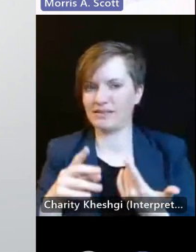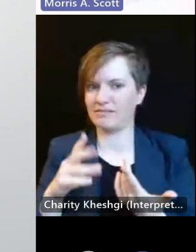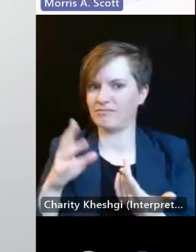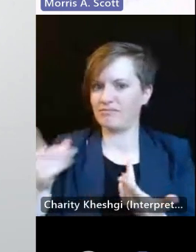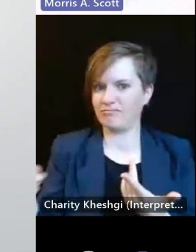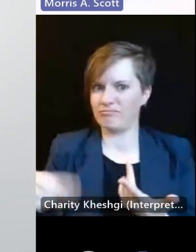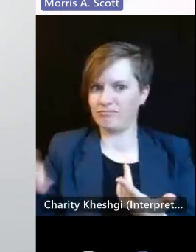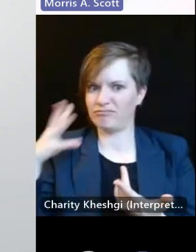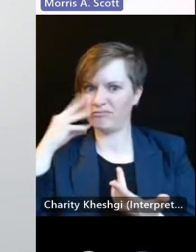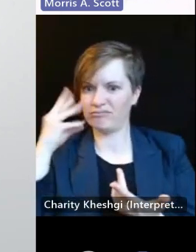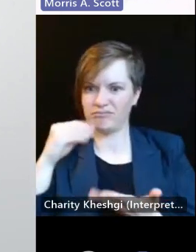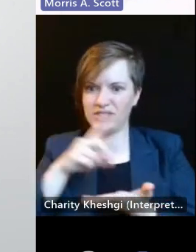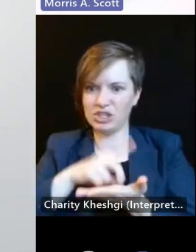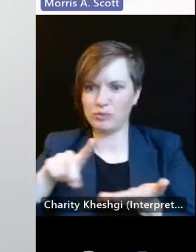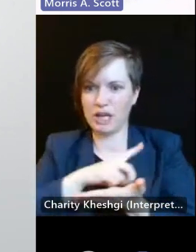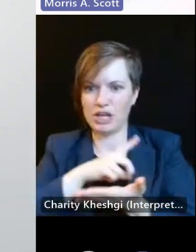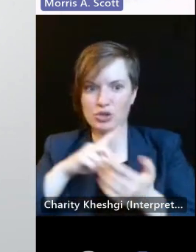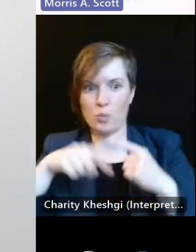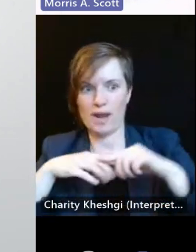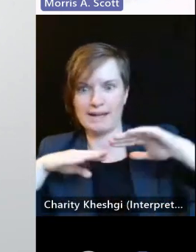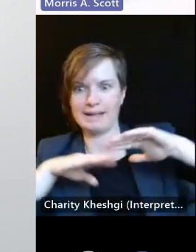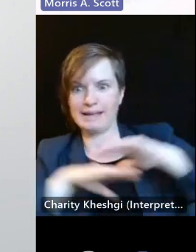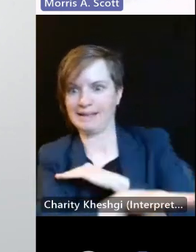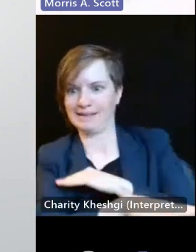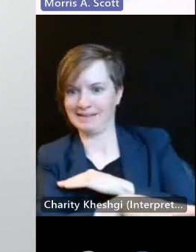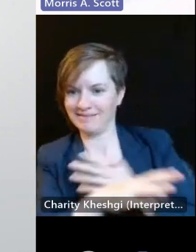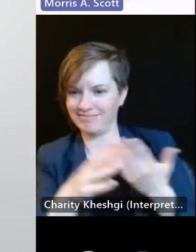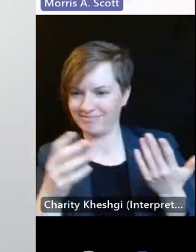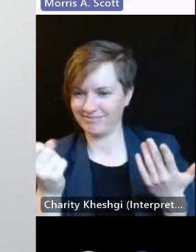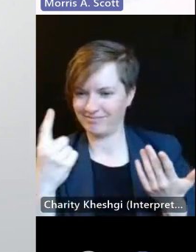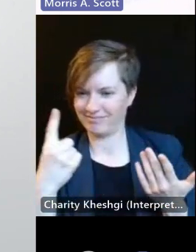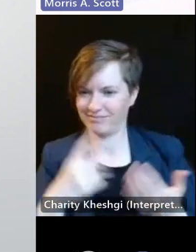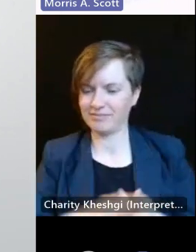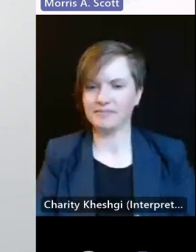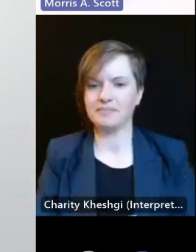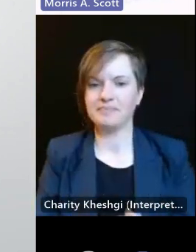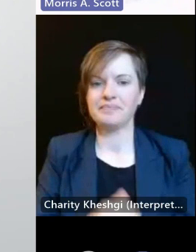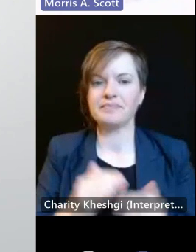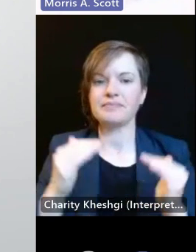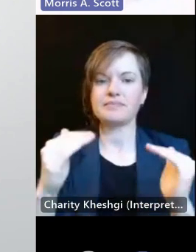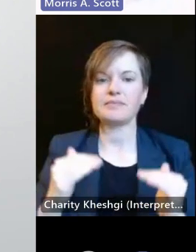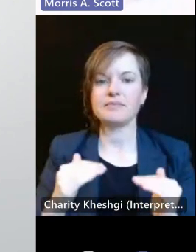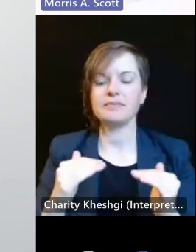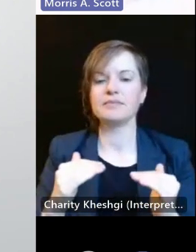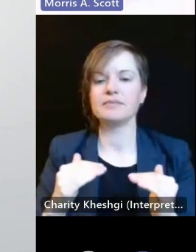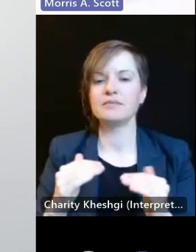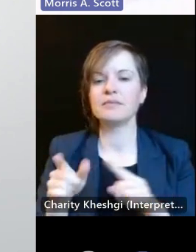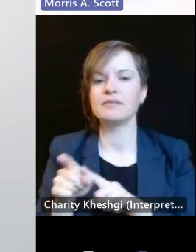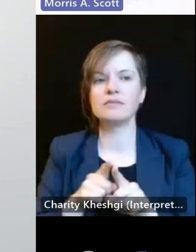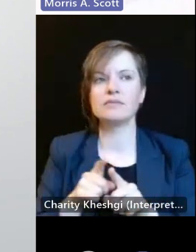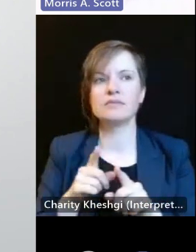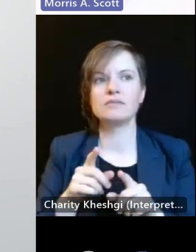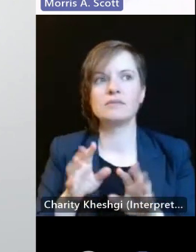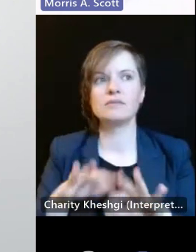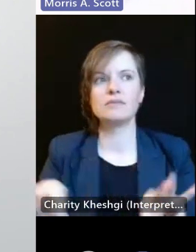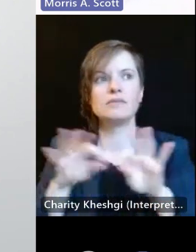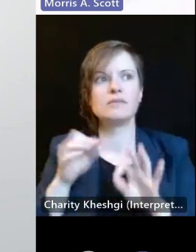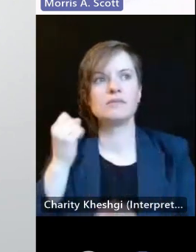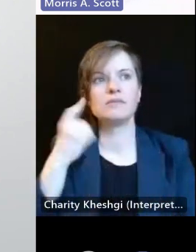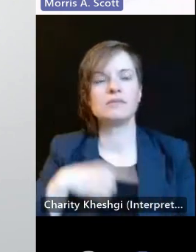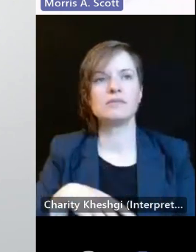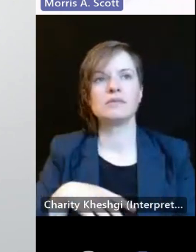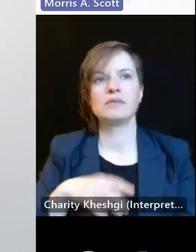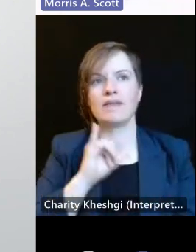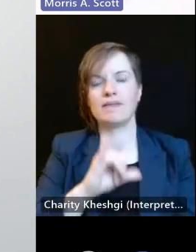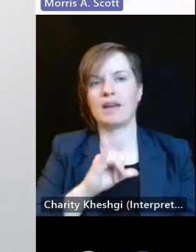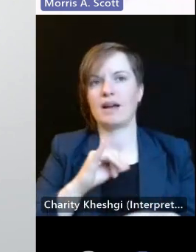once they enter. Another point to understand about accessible shelters and facilities is that